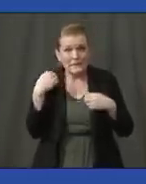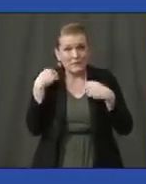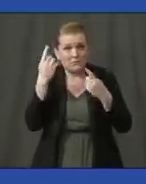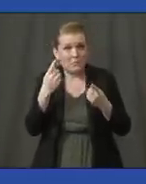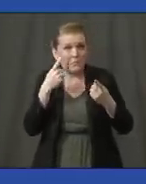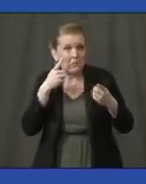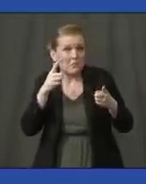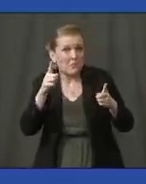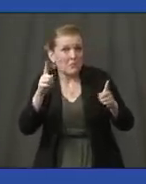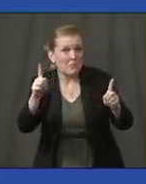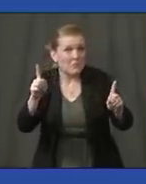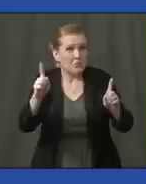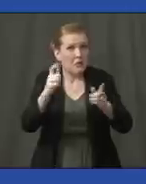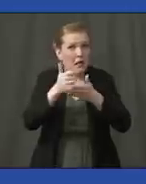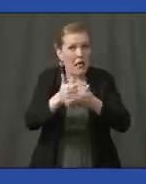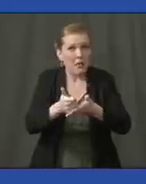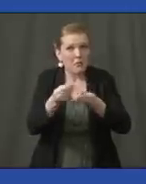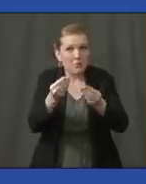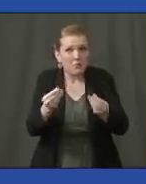makes sense if